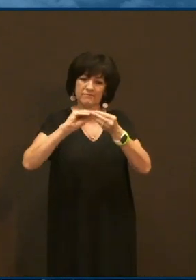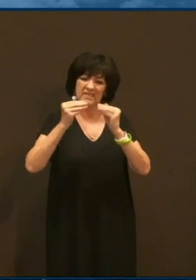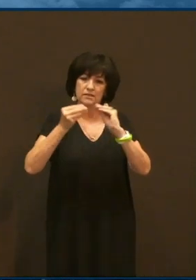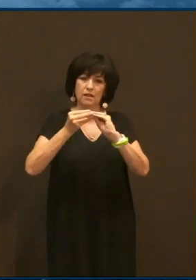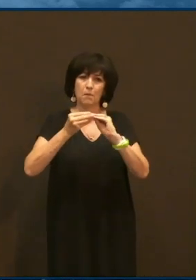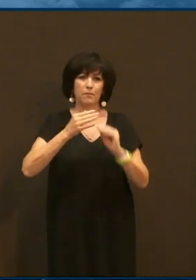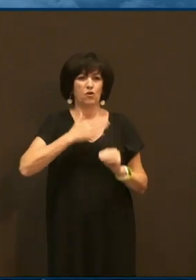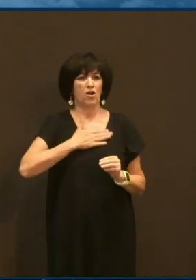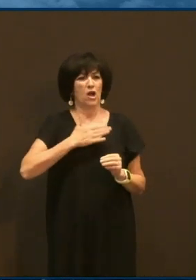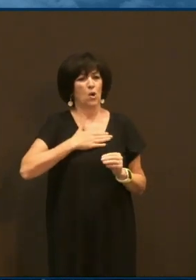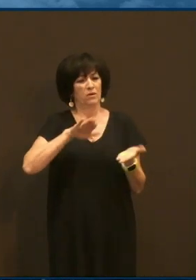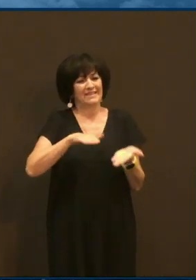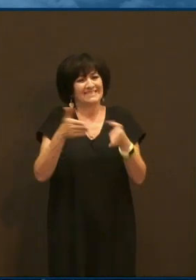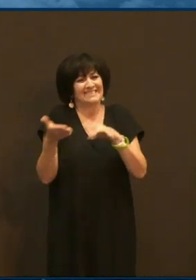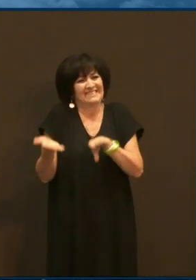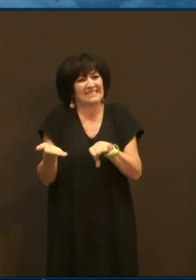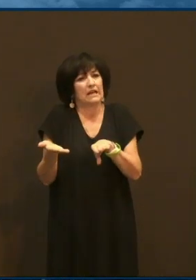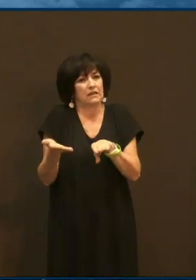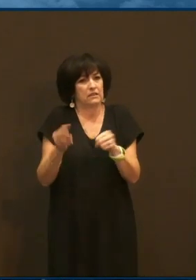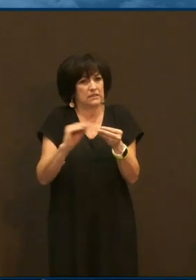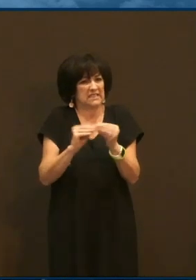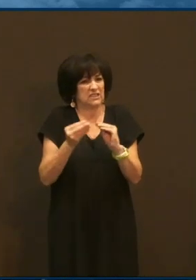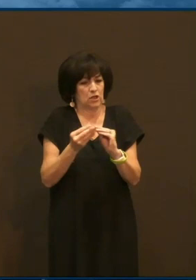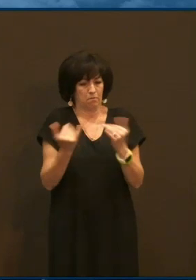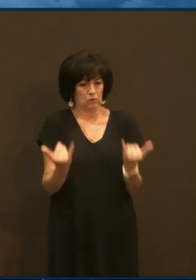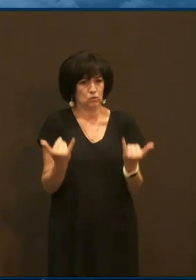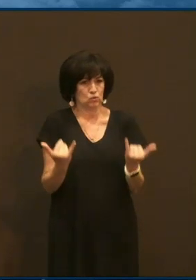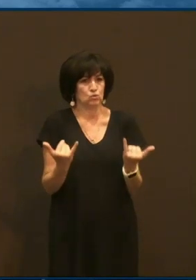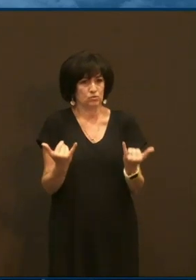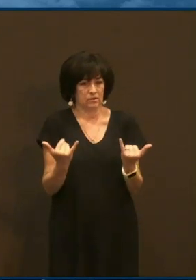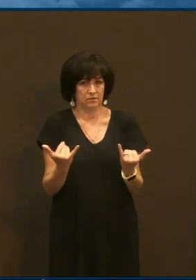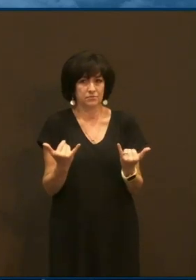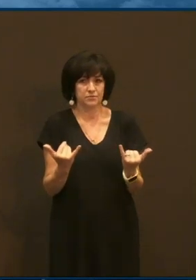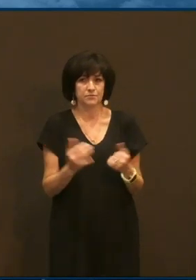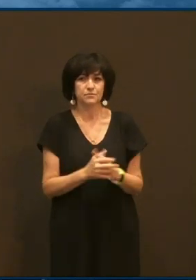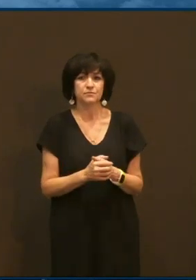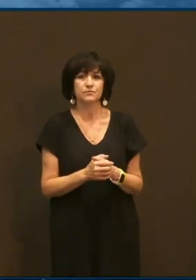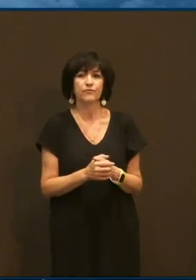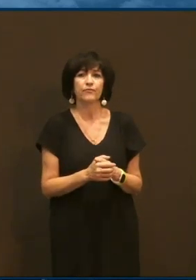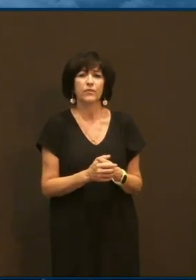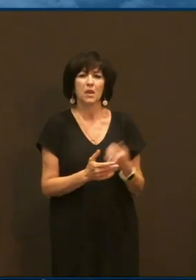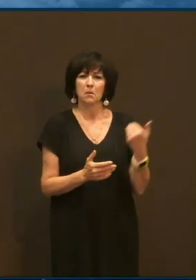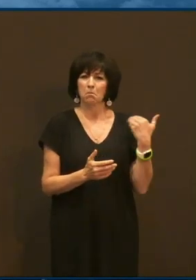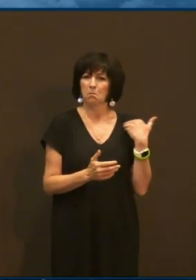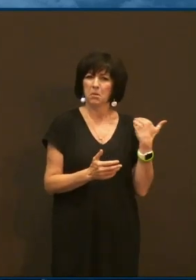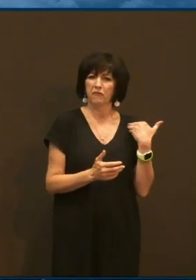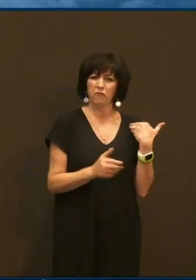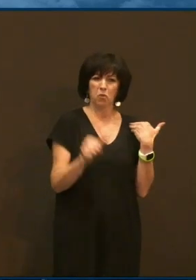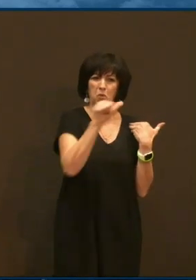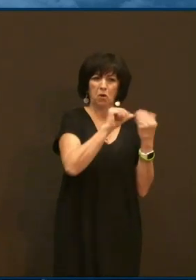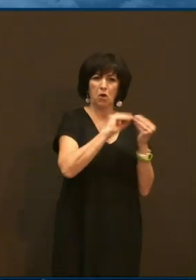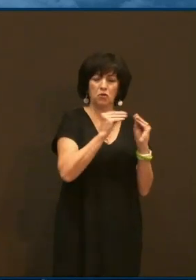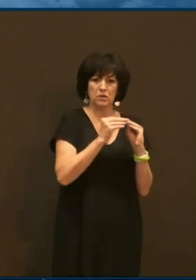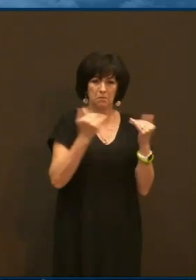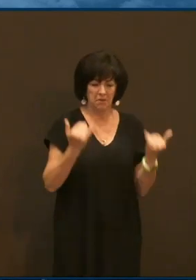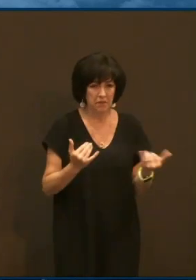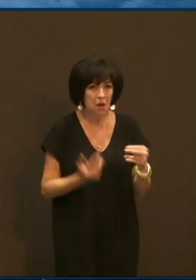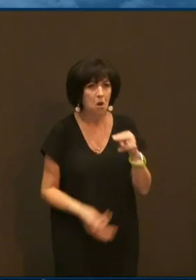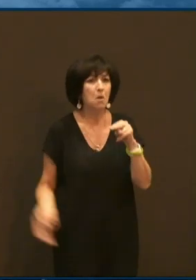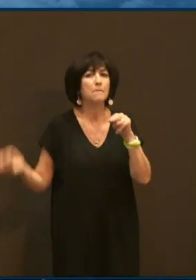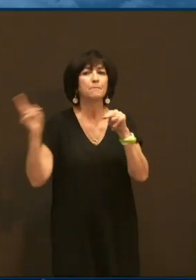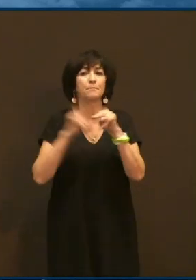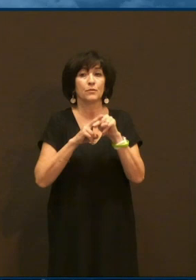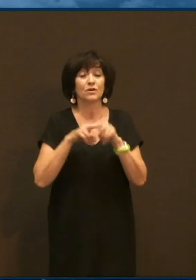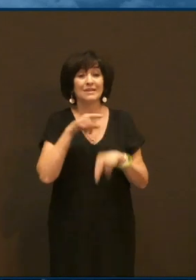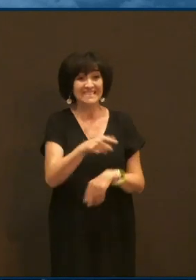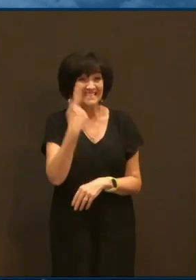total death counts today. First of all, very, very important to mention, these are